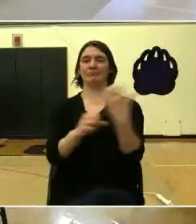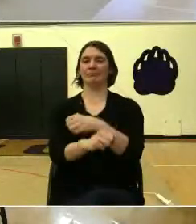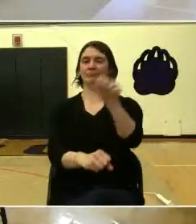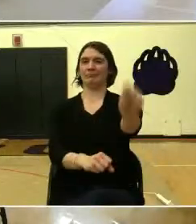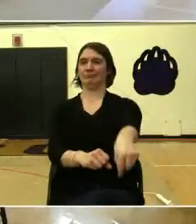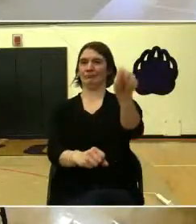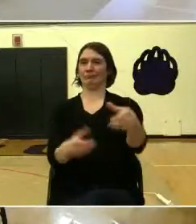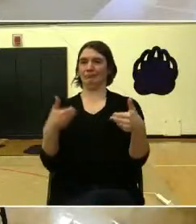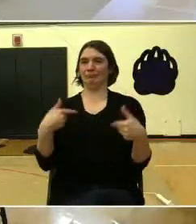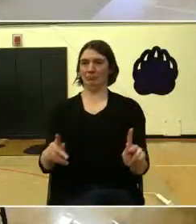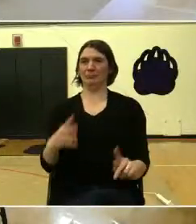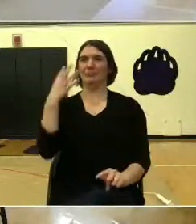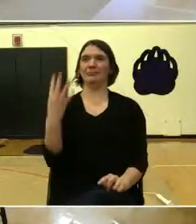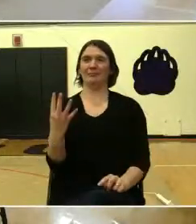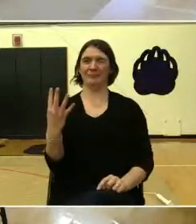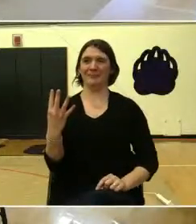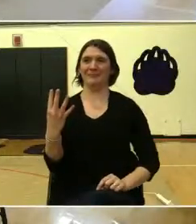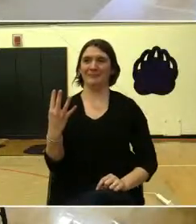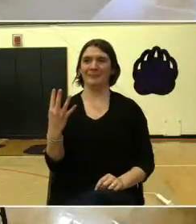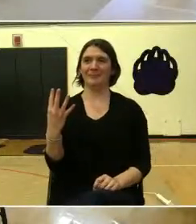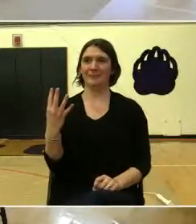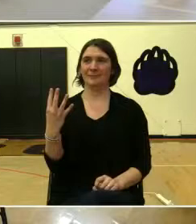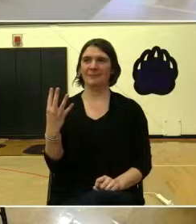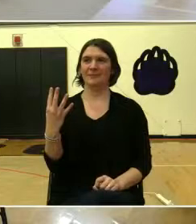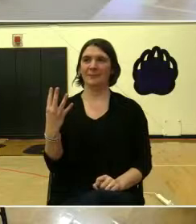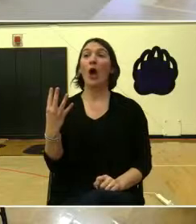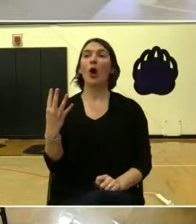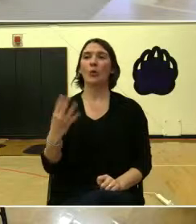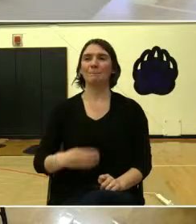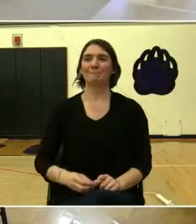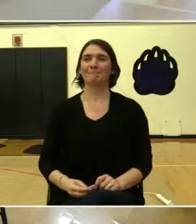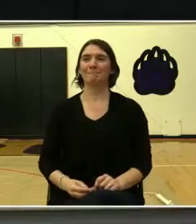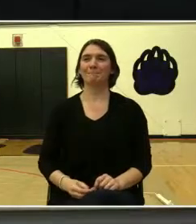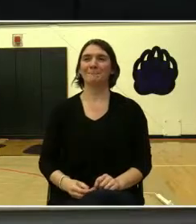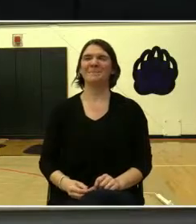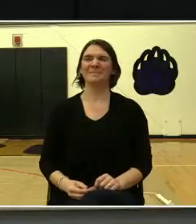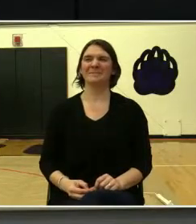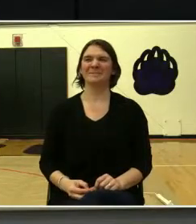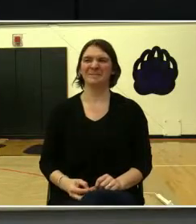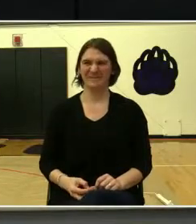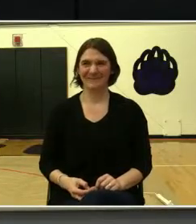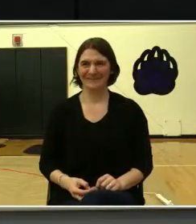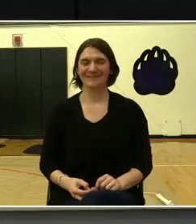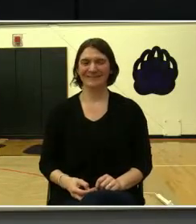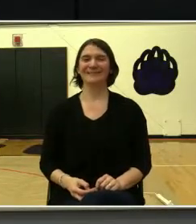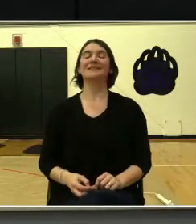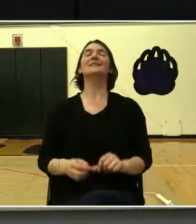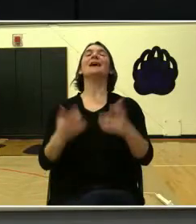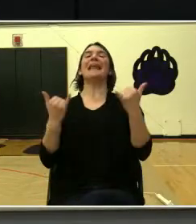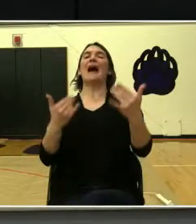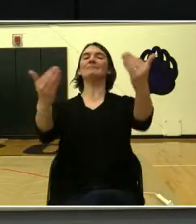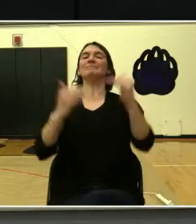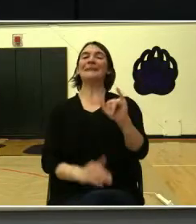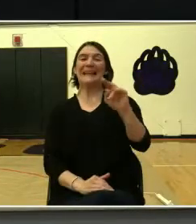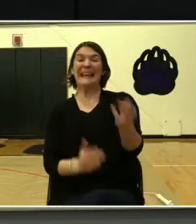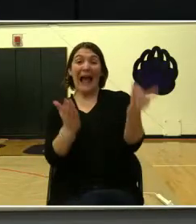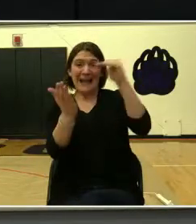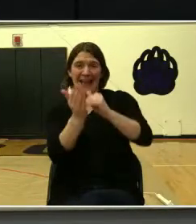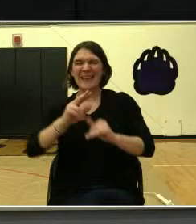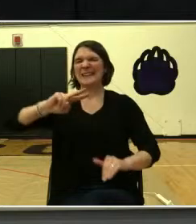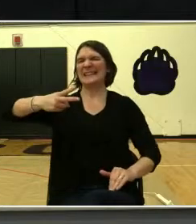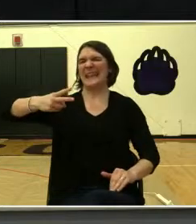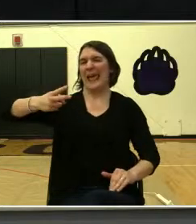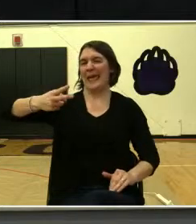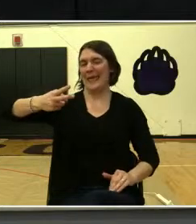it the eyes do have it and you've adopted preliminary motion number one the moderator recognizes Ian Goodnow for